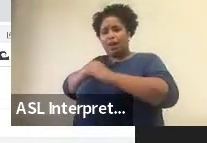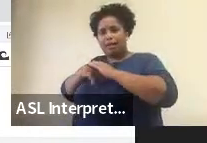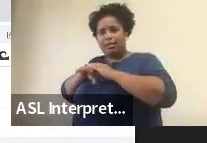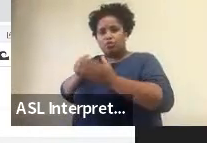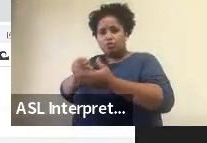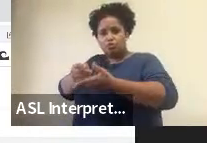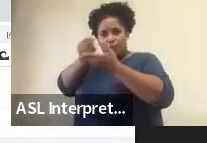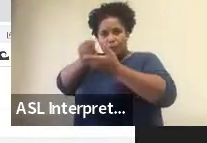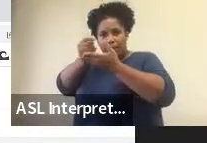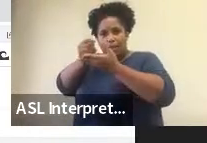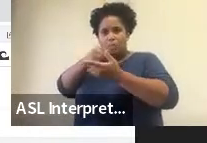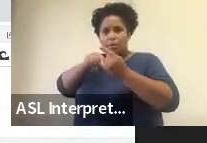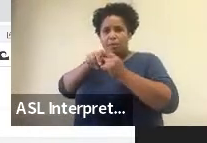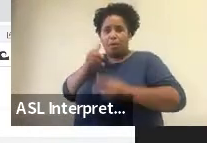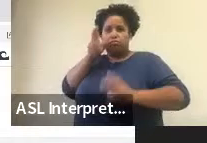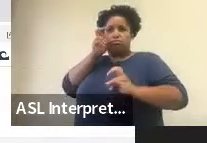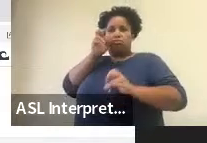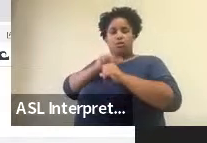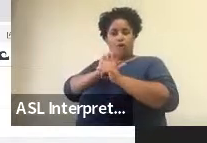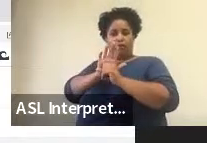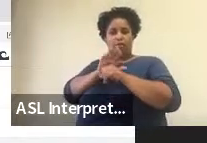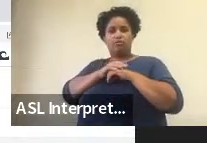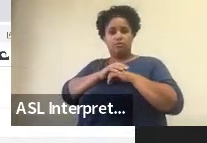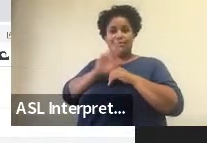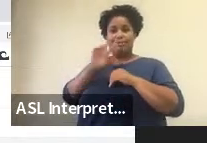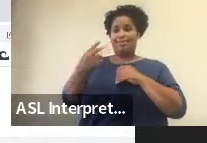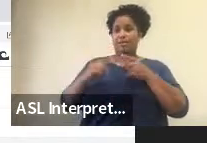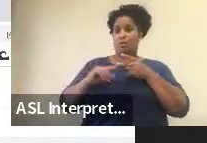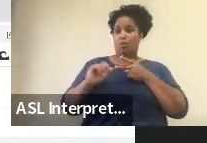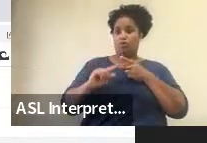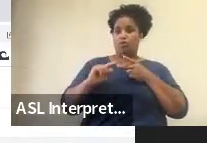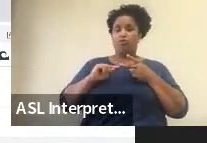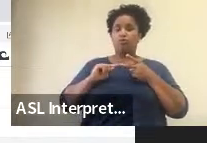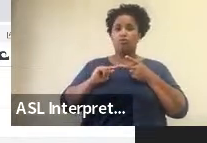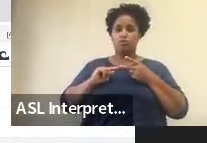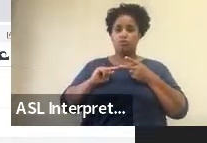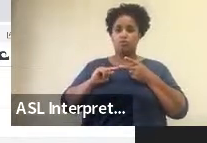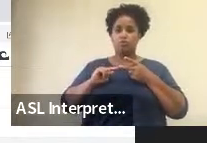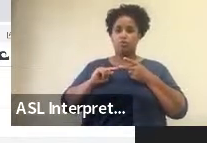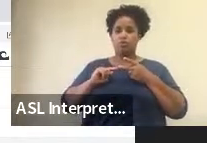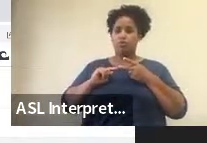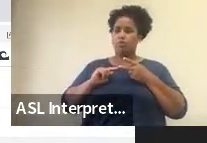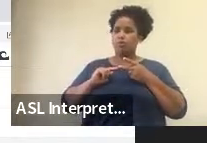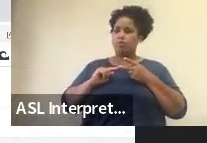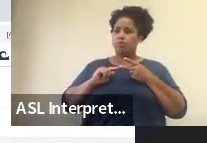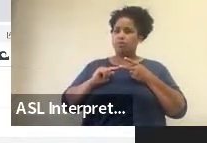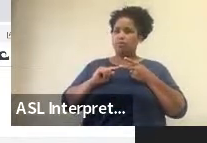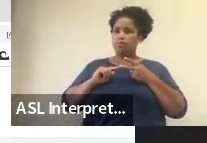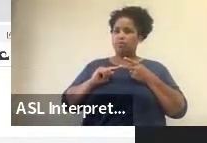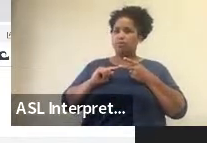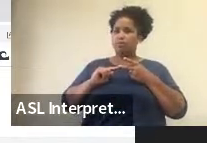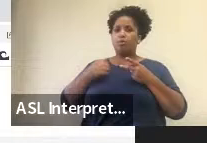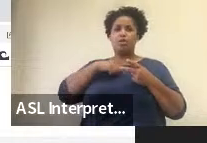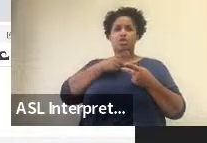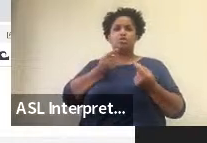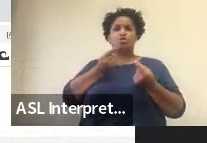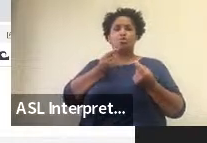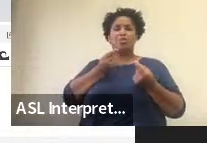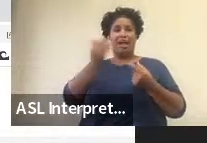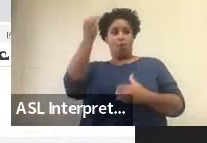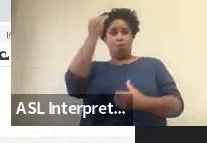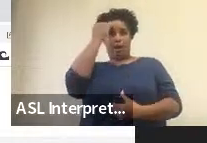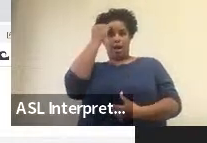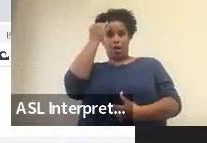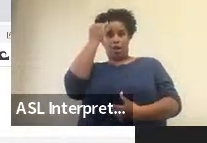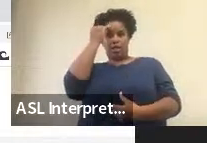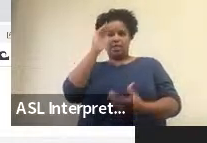treatments when people get COVID? And then the second question is, what can we do to increase awareness and